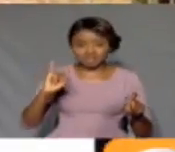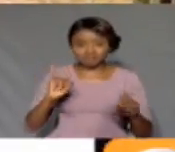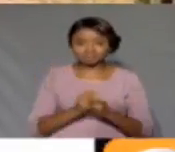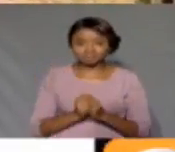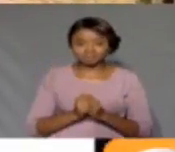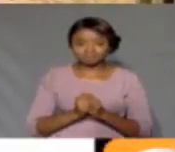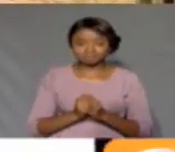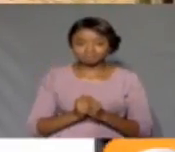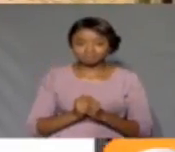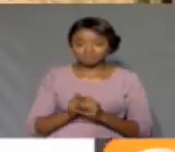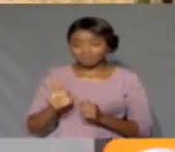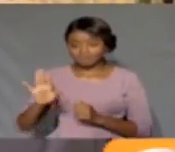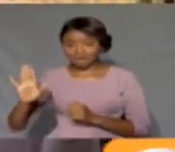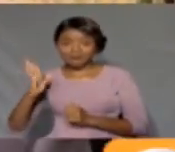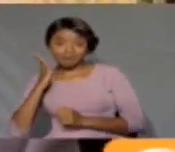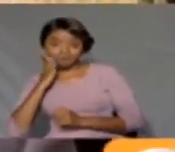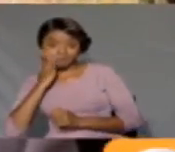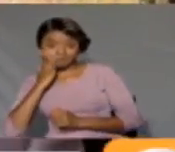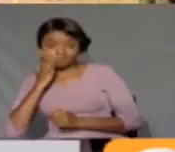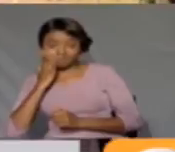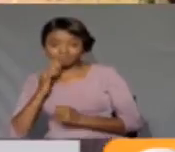Wanjiku Mwai arrived